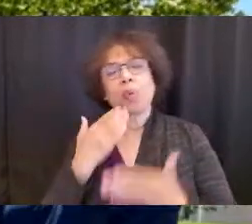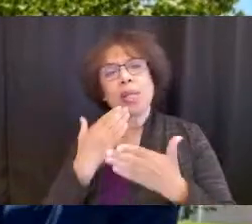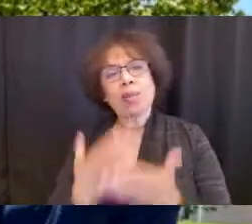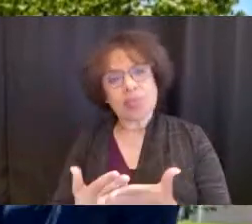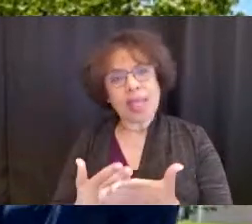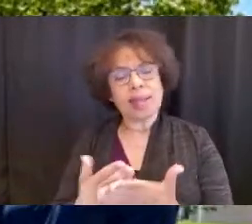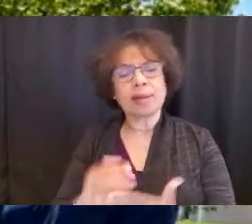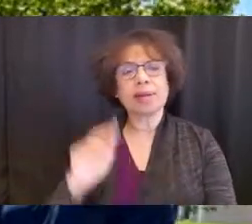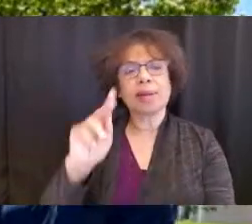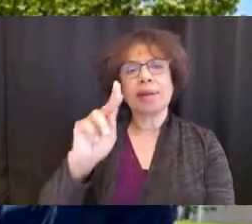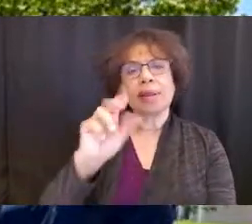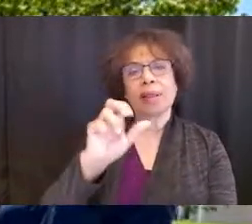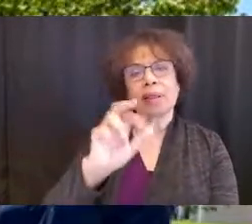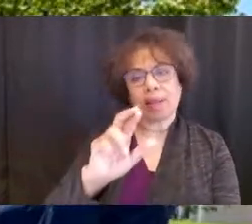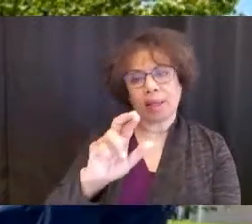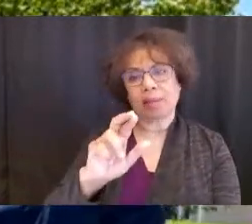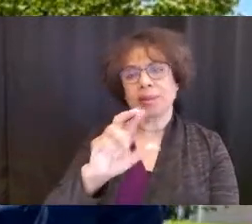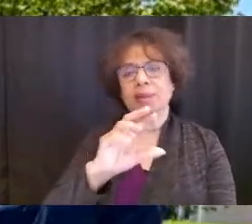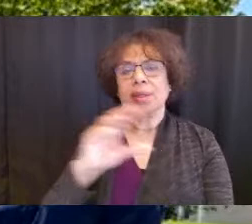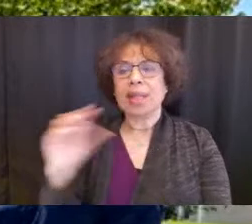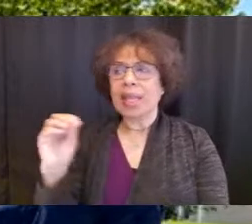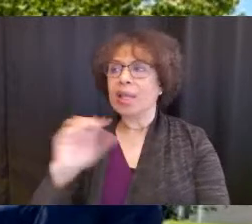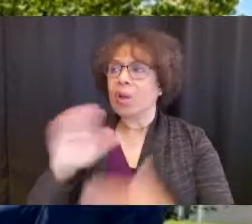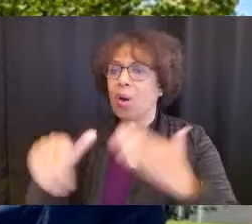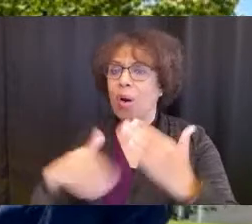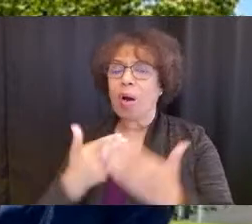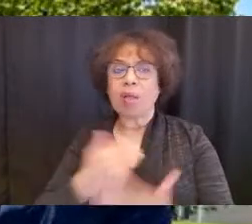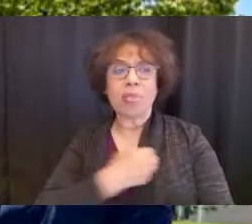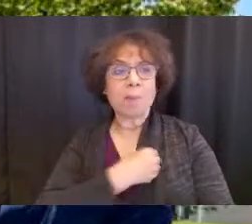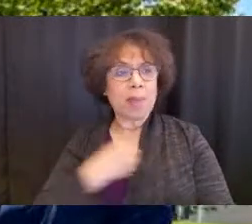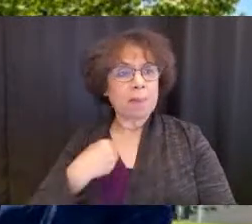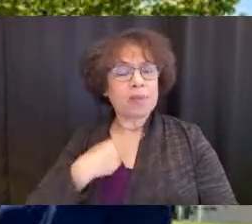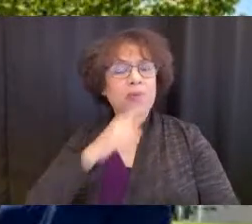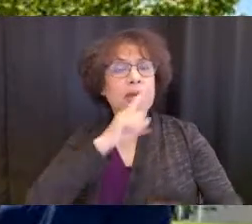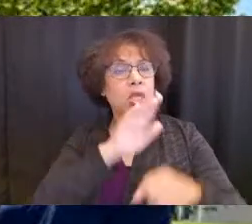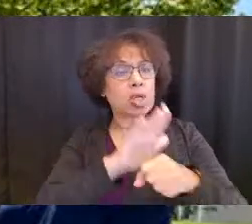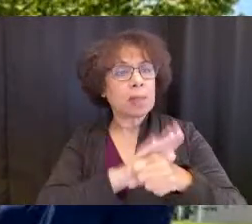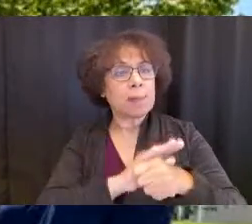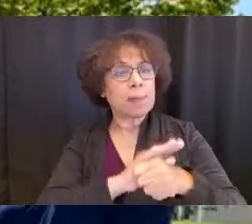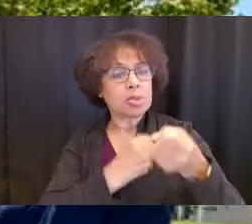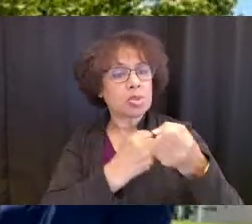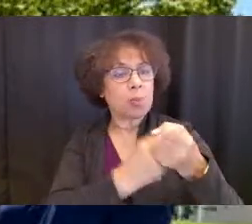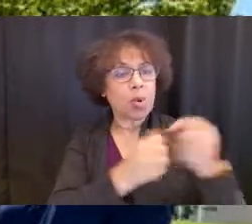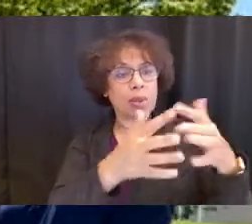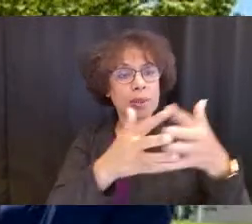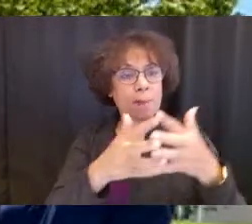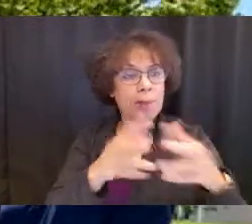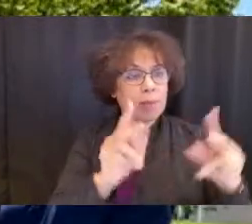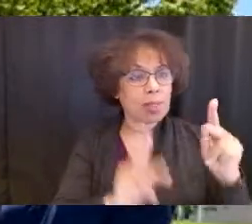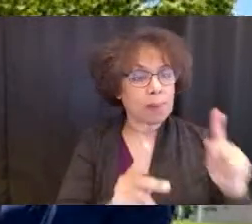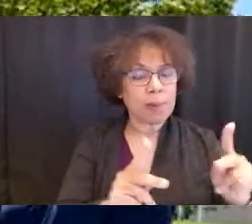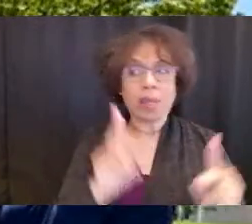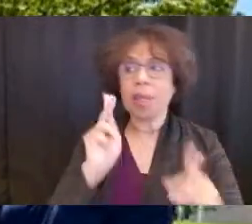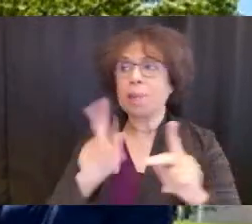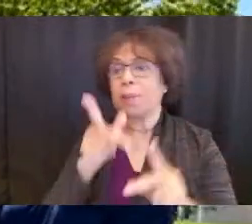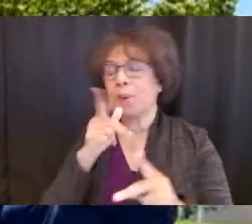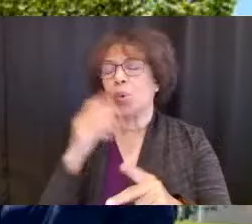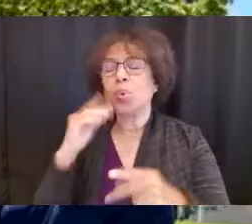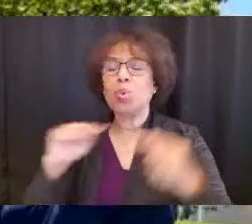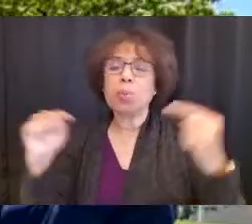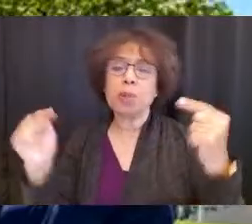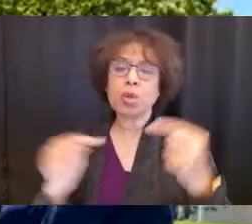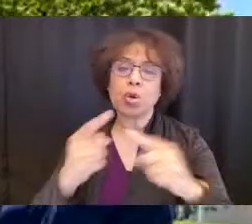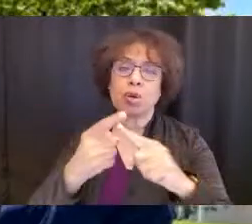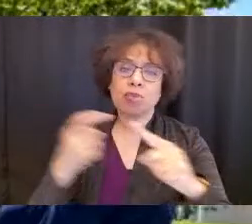other members of the Massachusetts congressional delegation for their commitment to the American people and to those who will be most affected by these